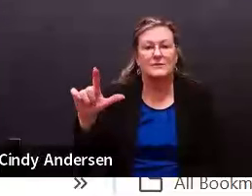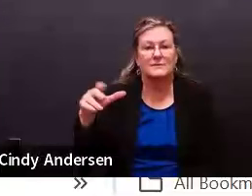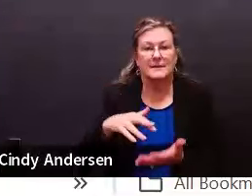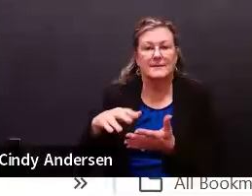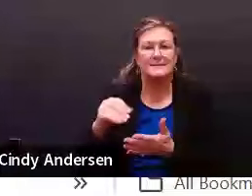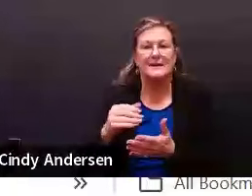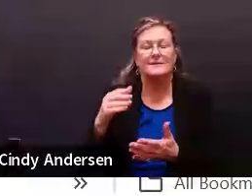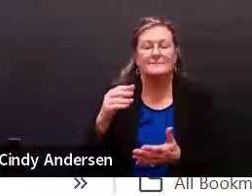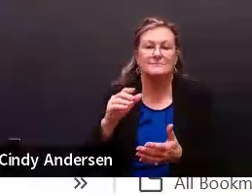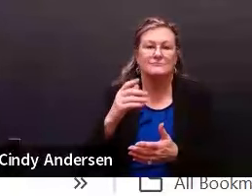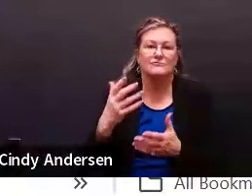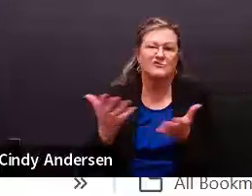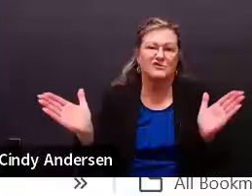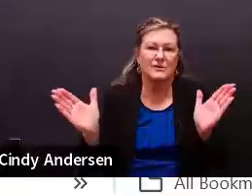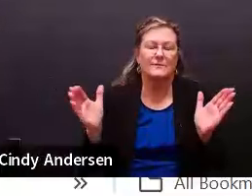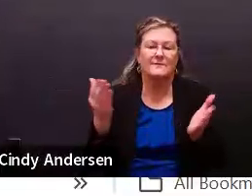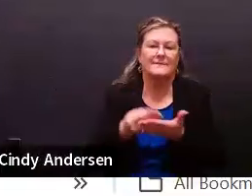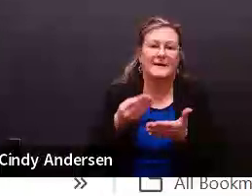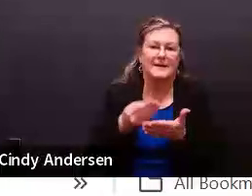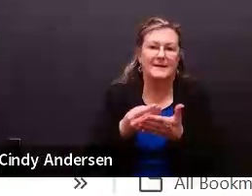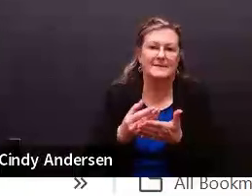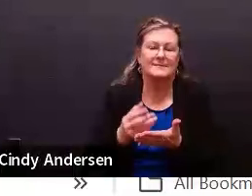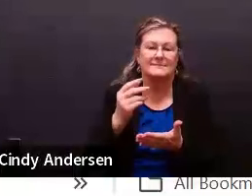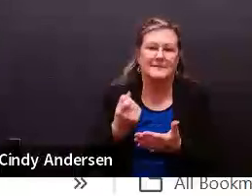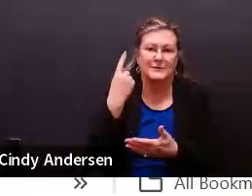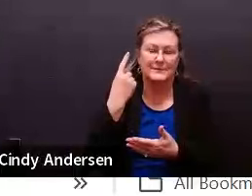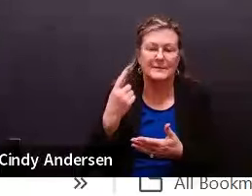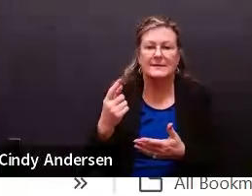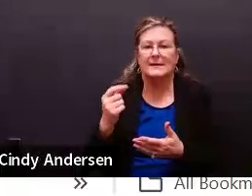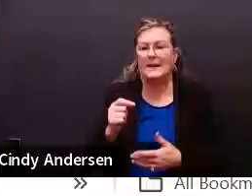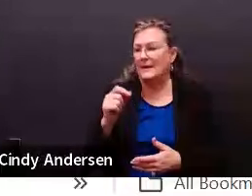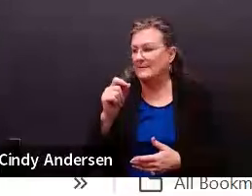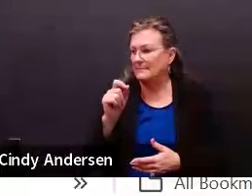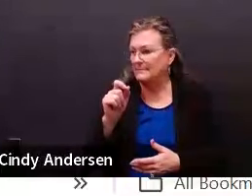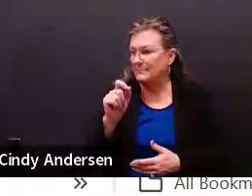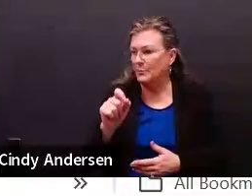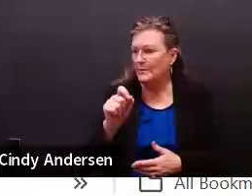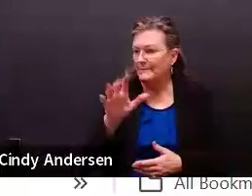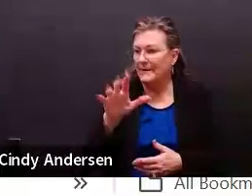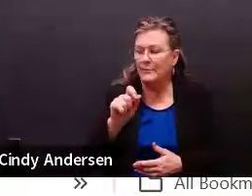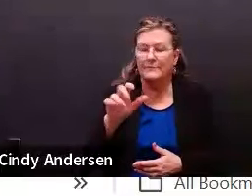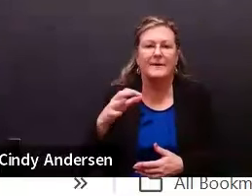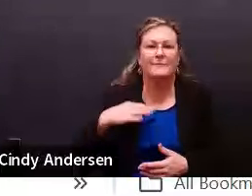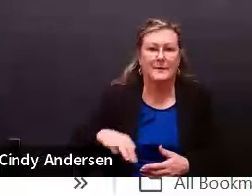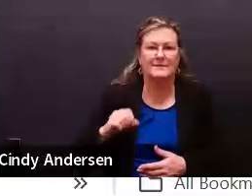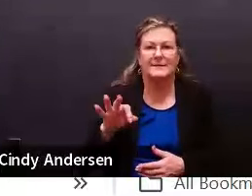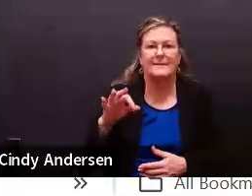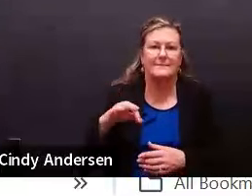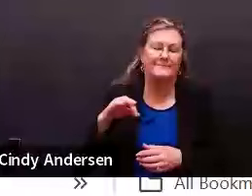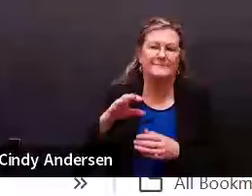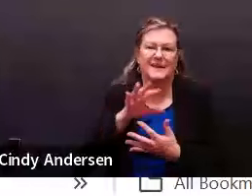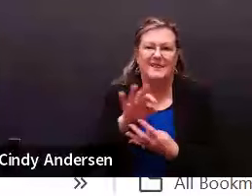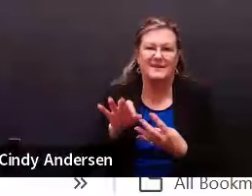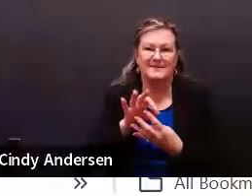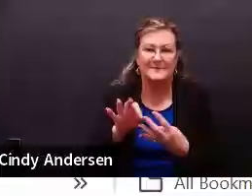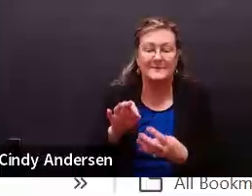general finance literacy, and 5.5 credits in electives. So the other tricky part